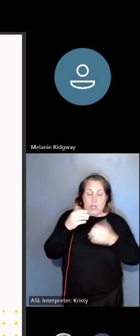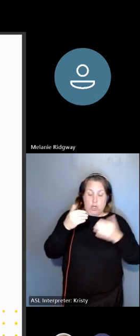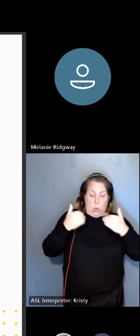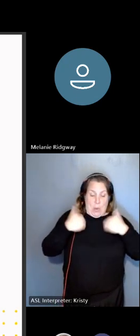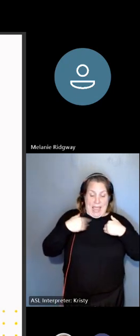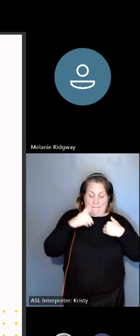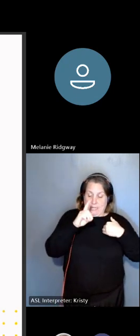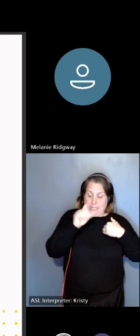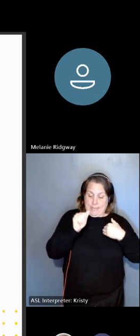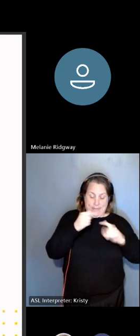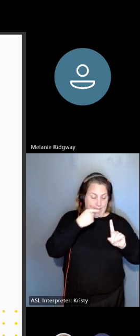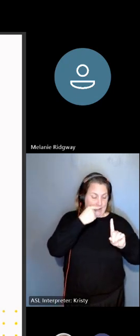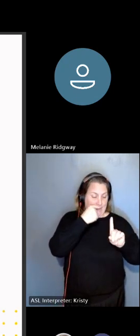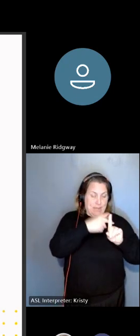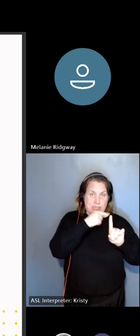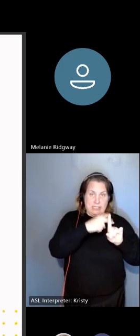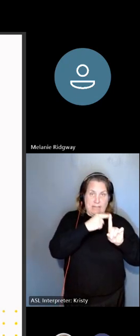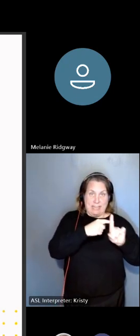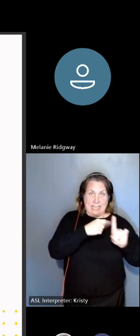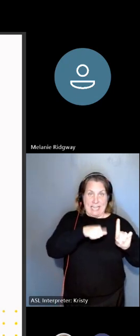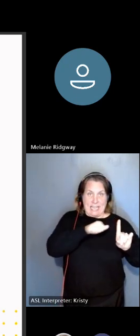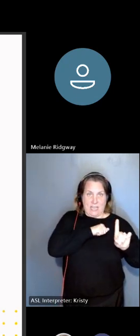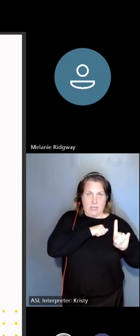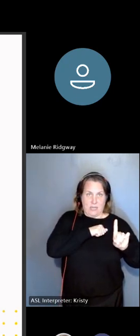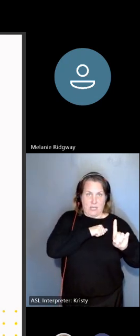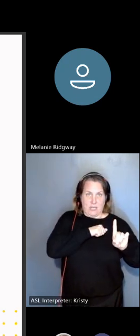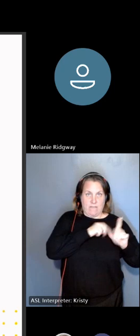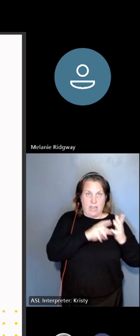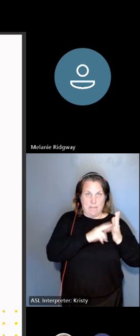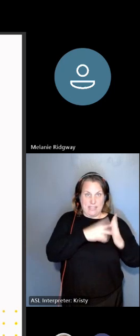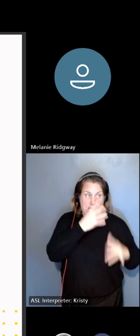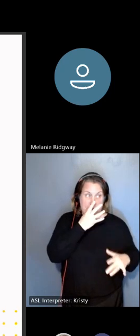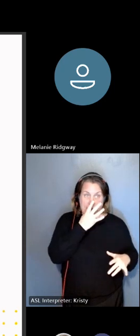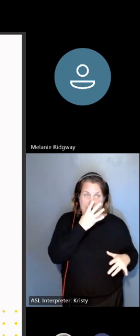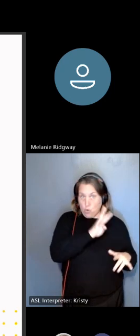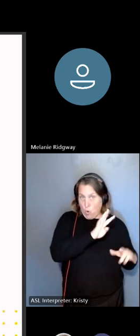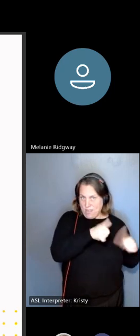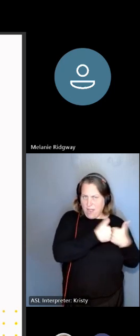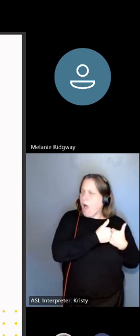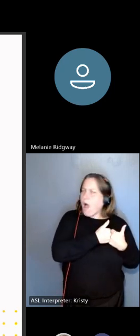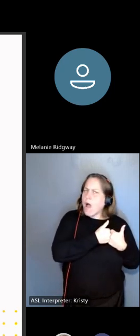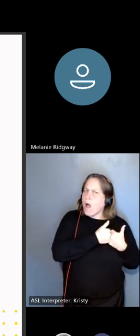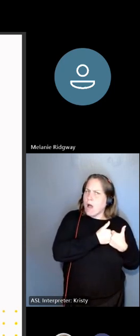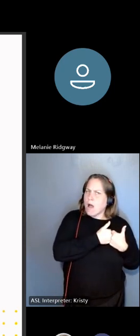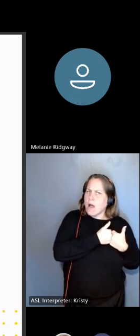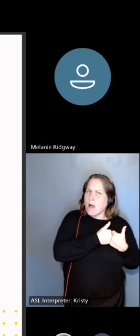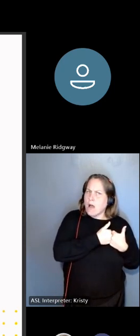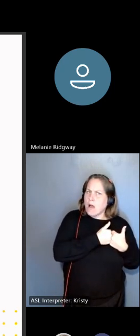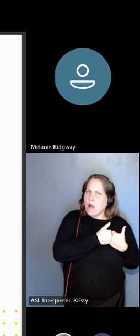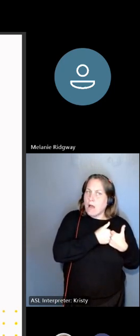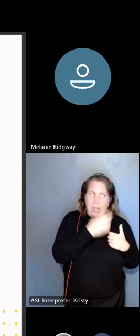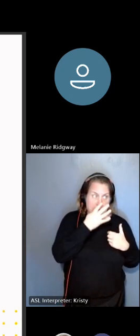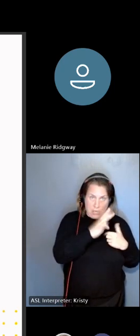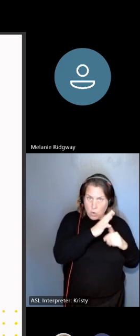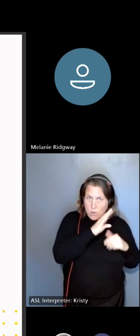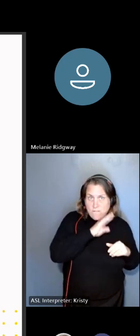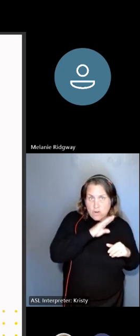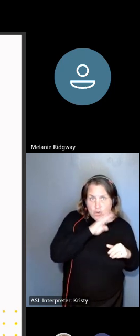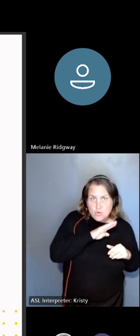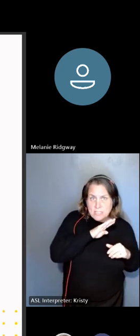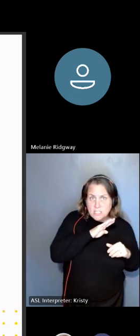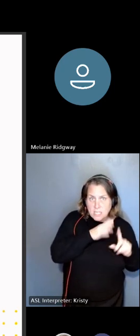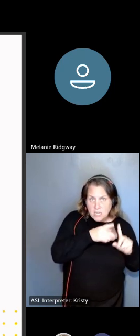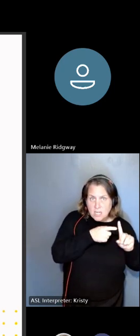positivity is not about ignoring the challenges, the frustrations of